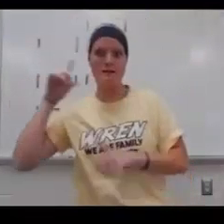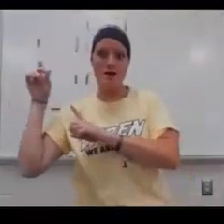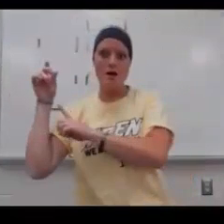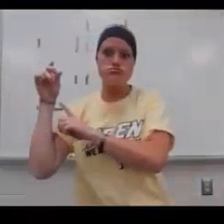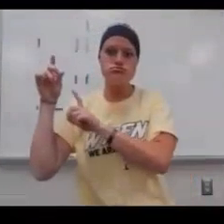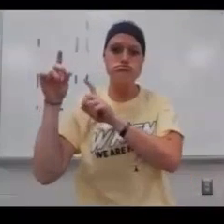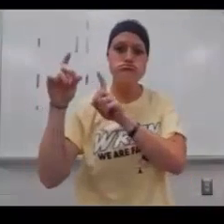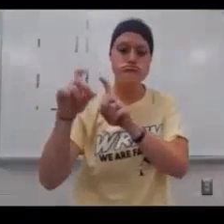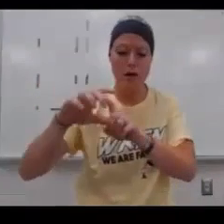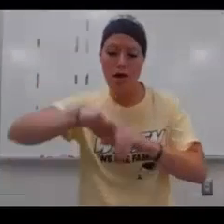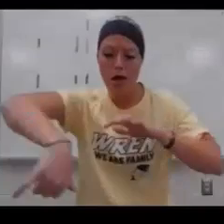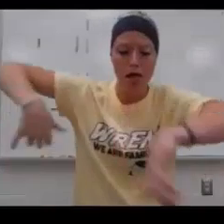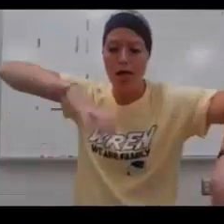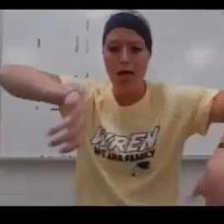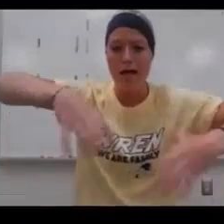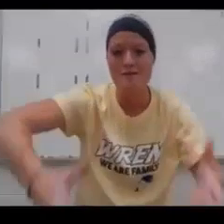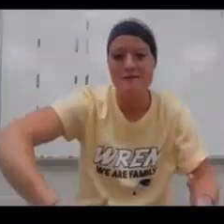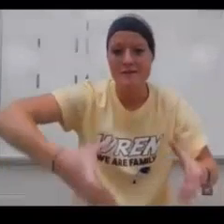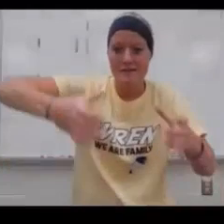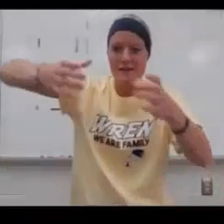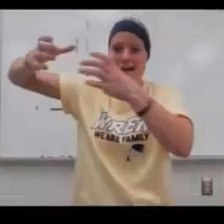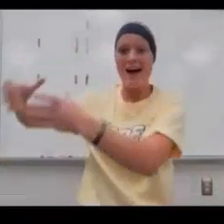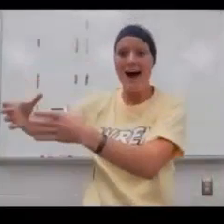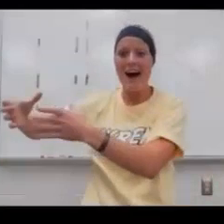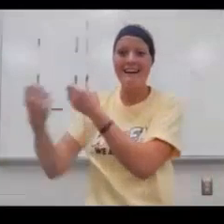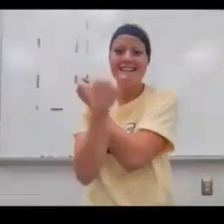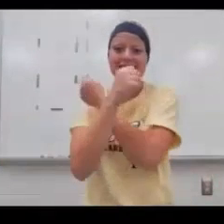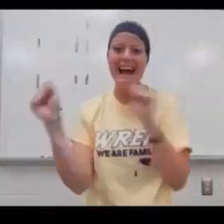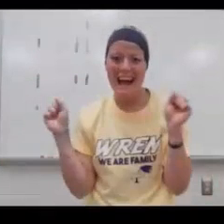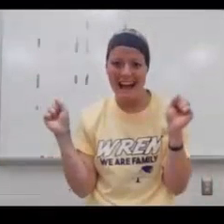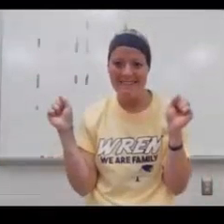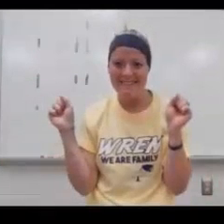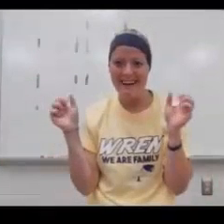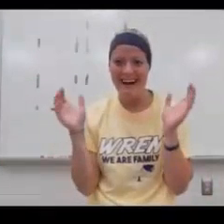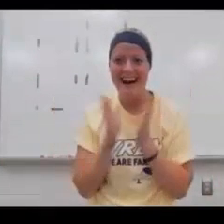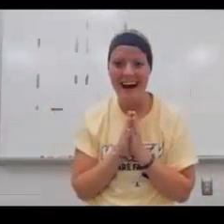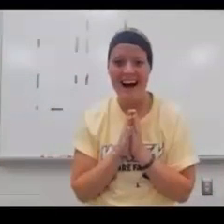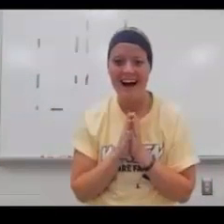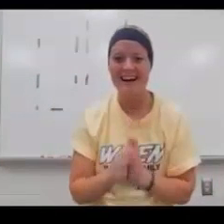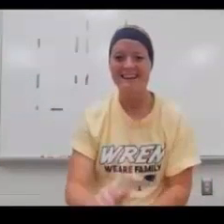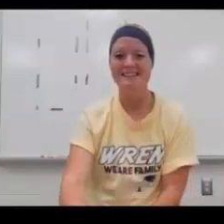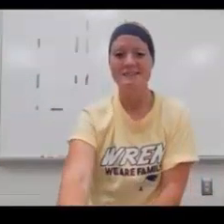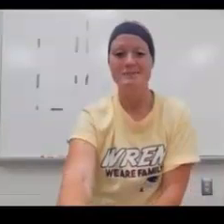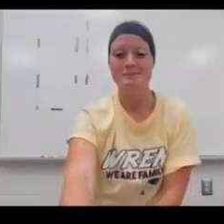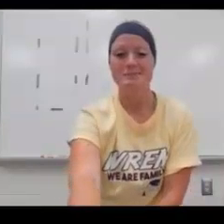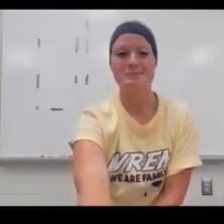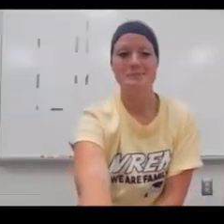barking. The firemen and police could come and dig through that spot and help save